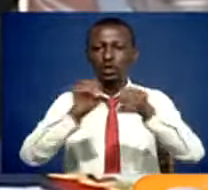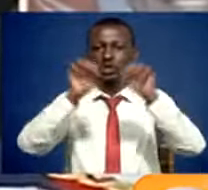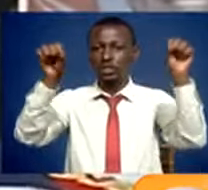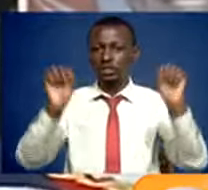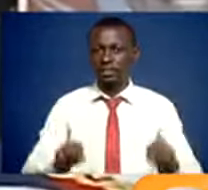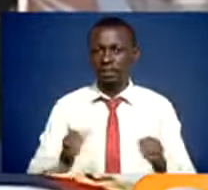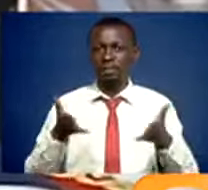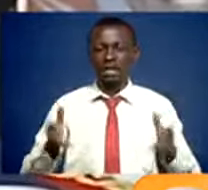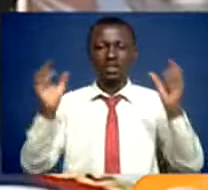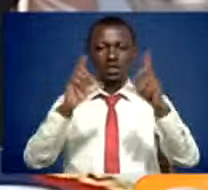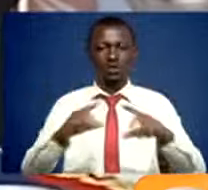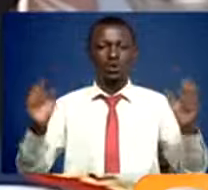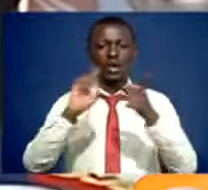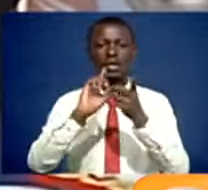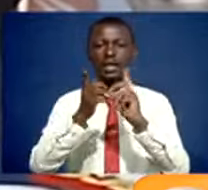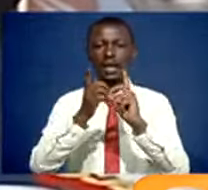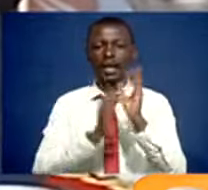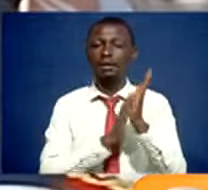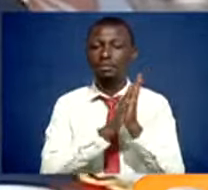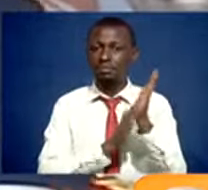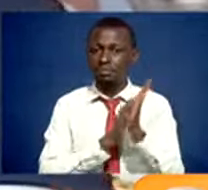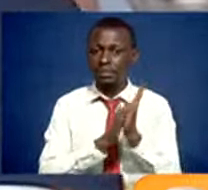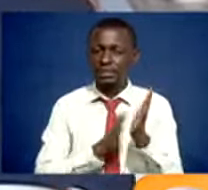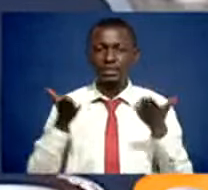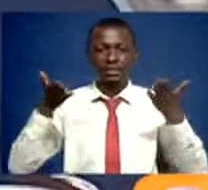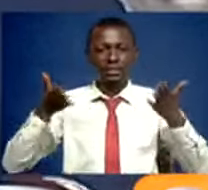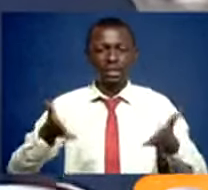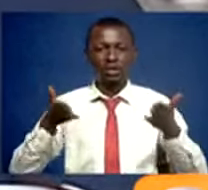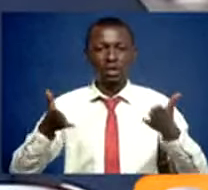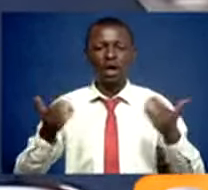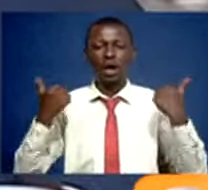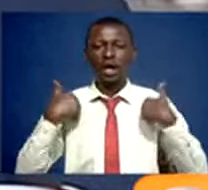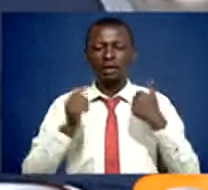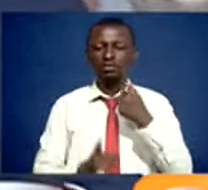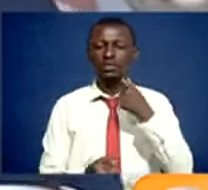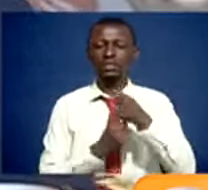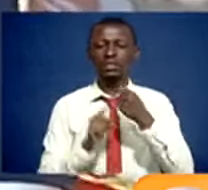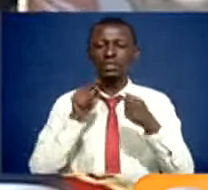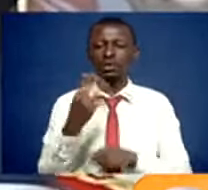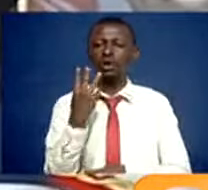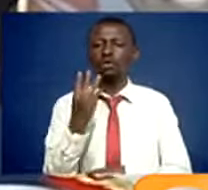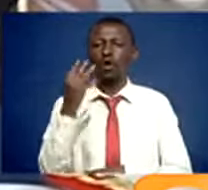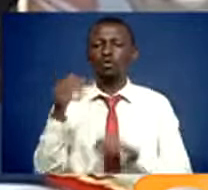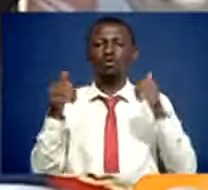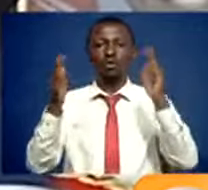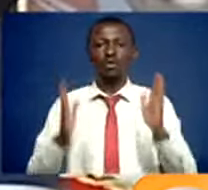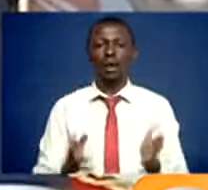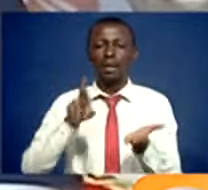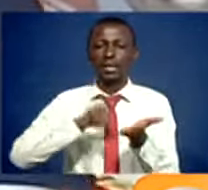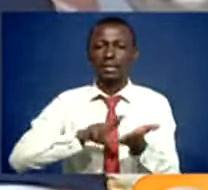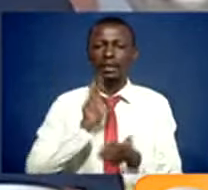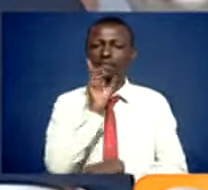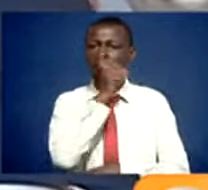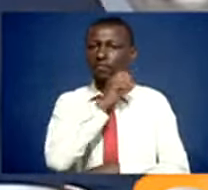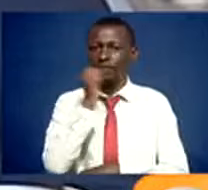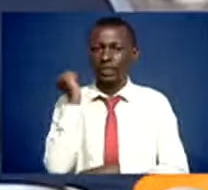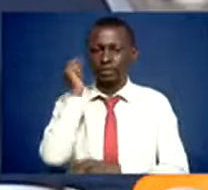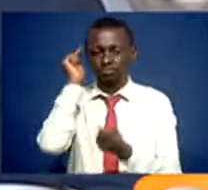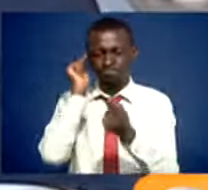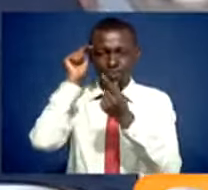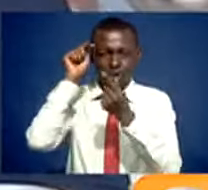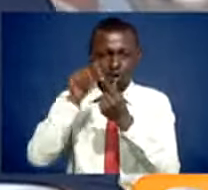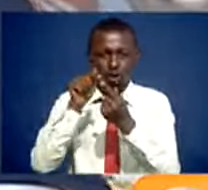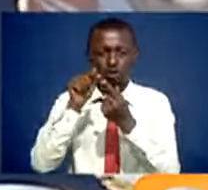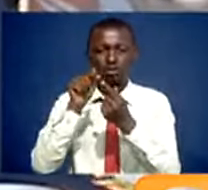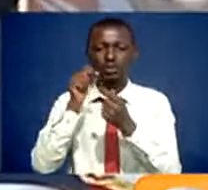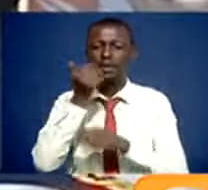speak, the database already has 6.4 million registered farmers, and our aim is to serve